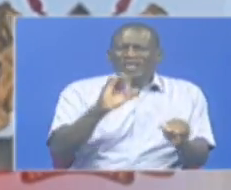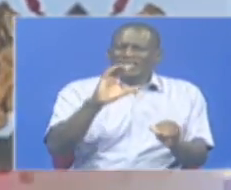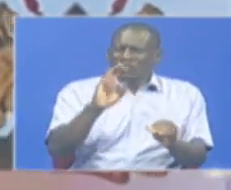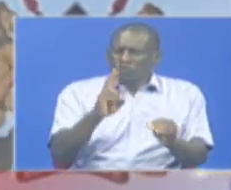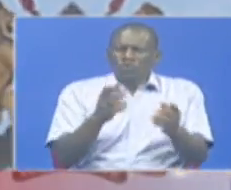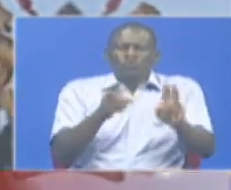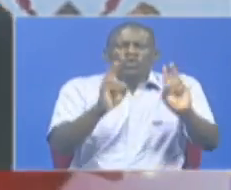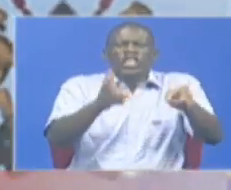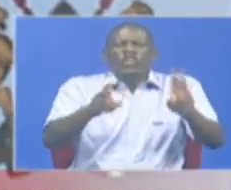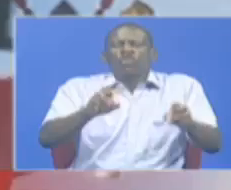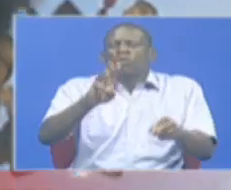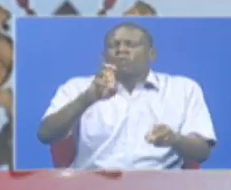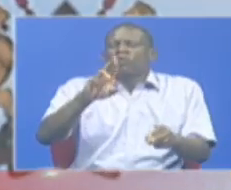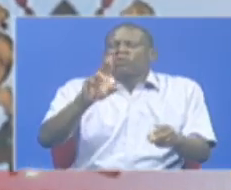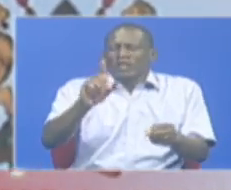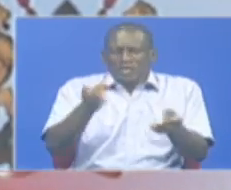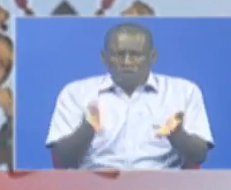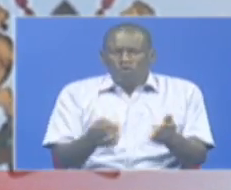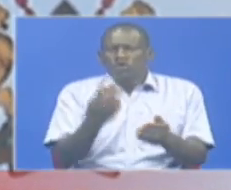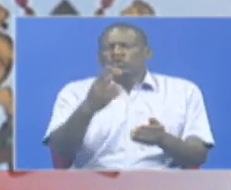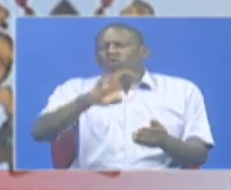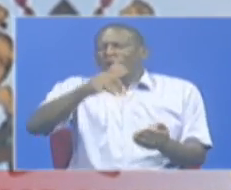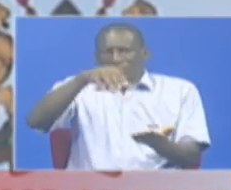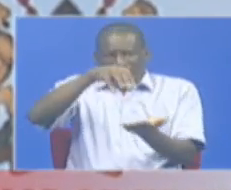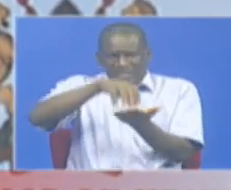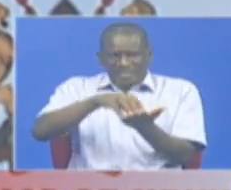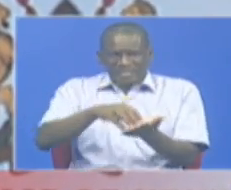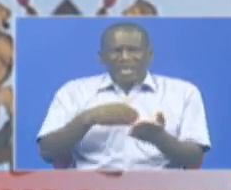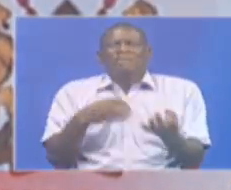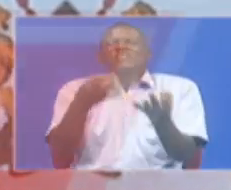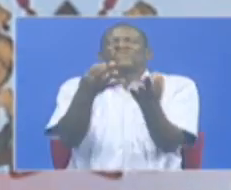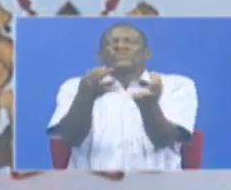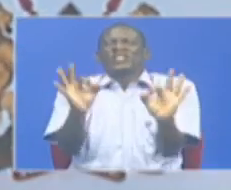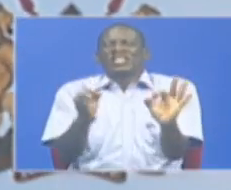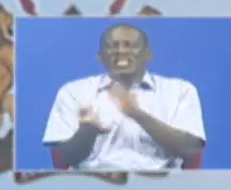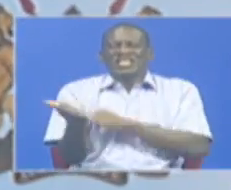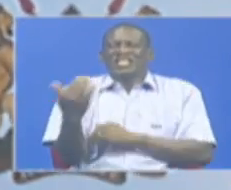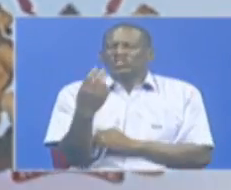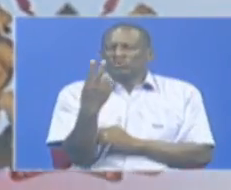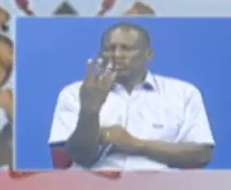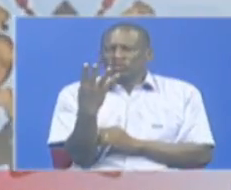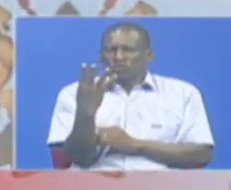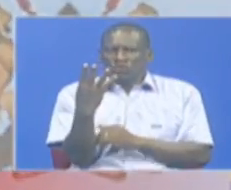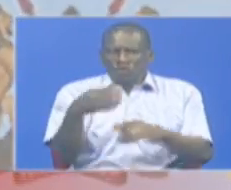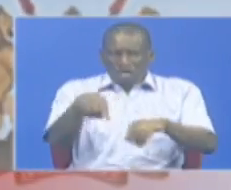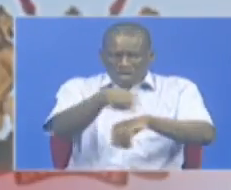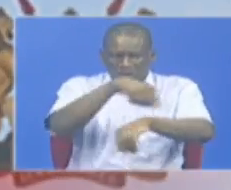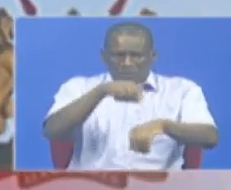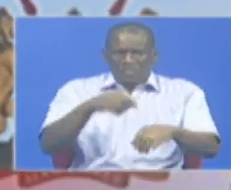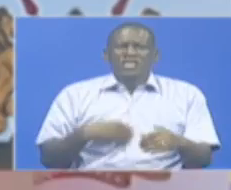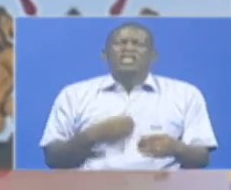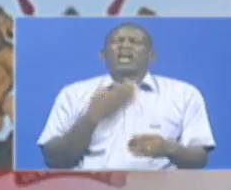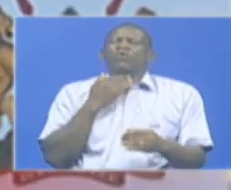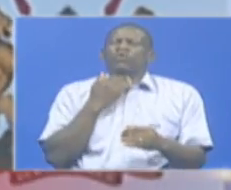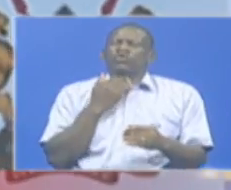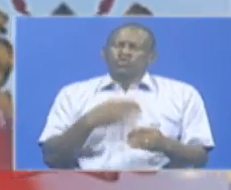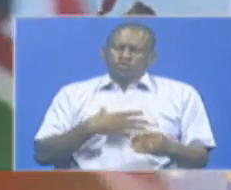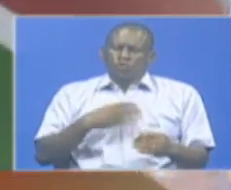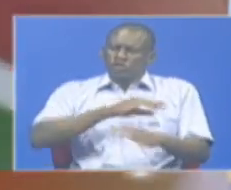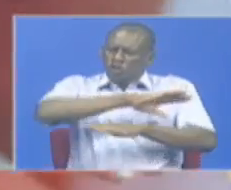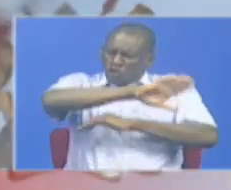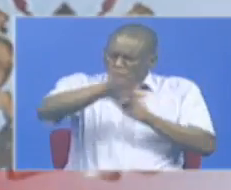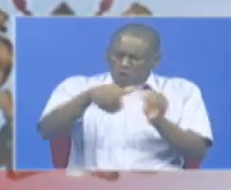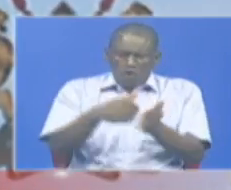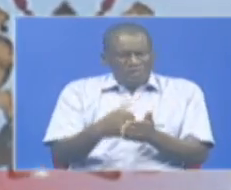recovery. 2 additional cases have been discharged in the last 24 hours. I want to wish all the affected Kenyans a